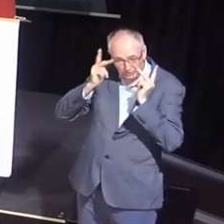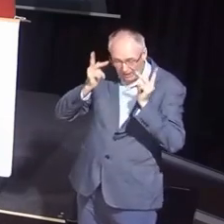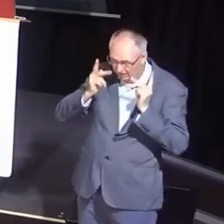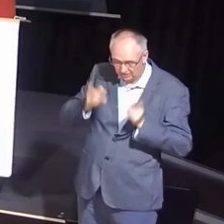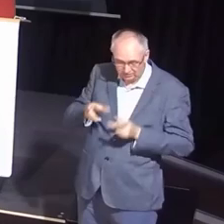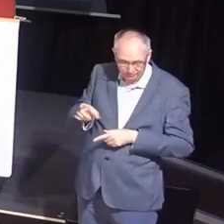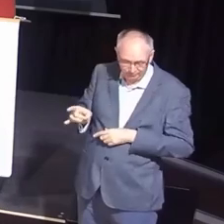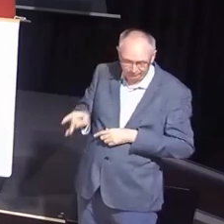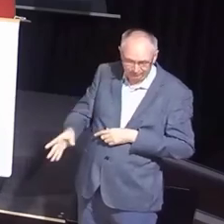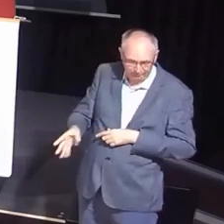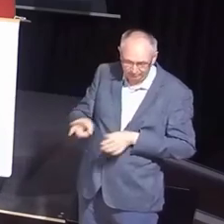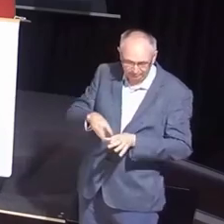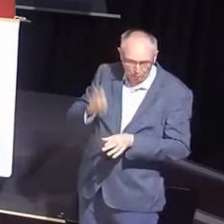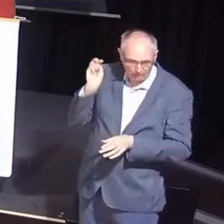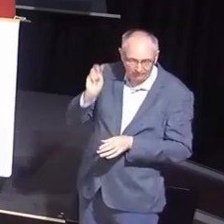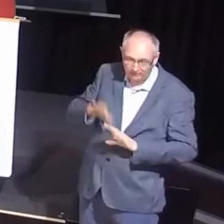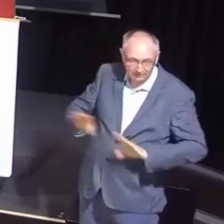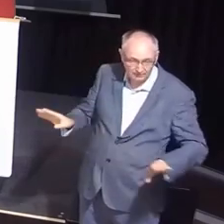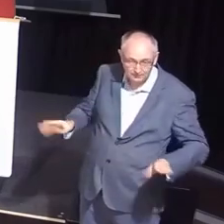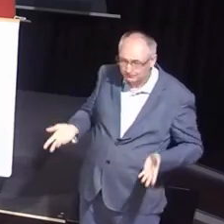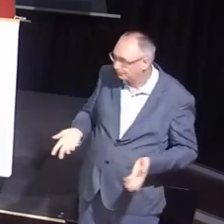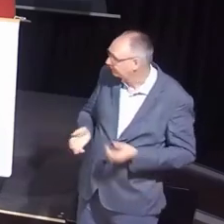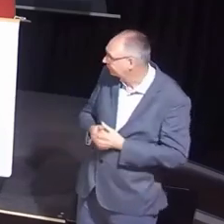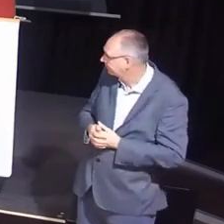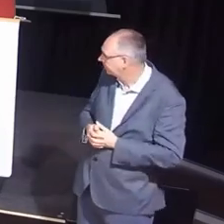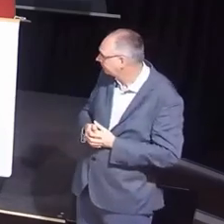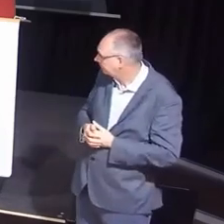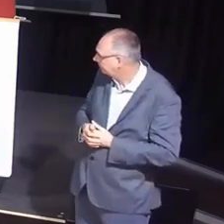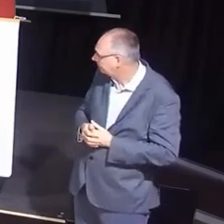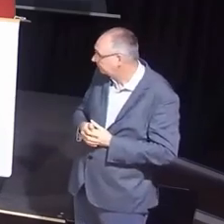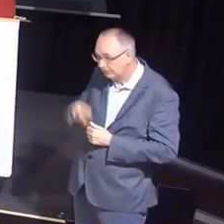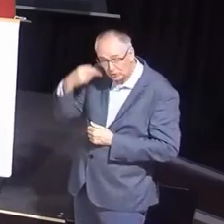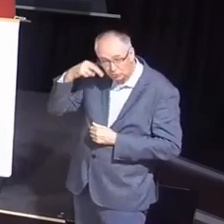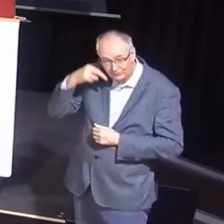going to go do something else or go for a sleep. Mm-hmm. Jerry?